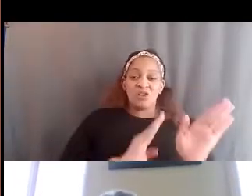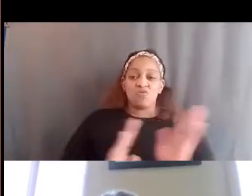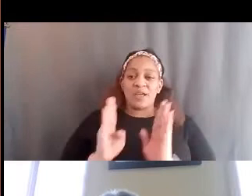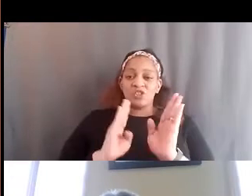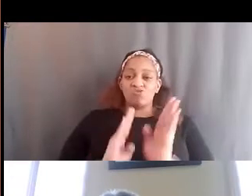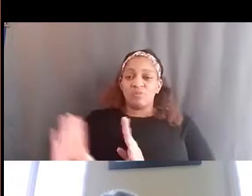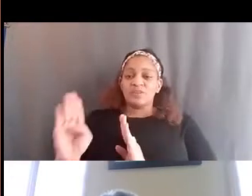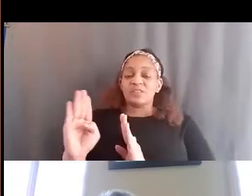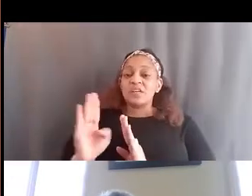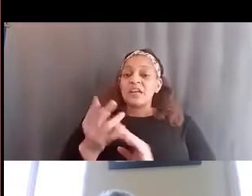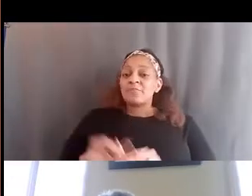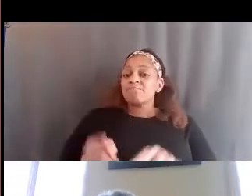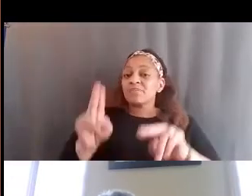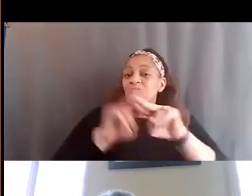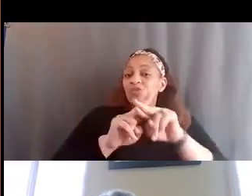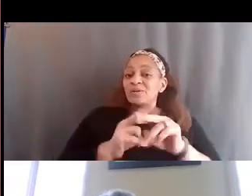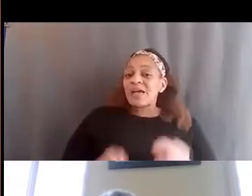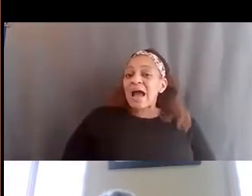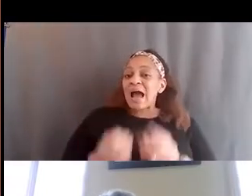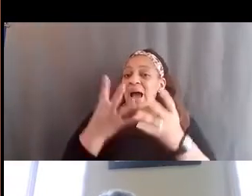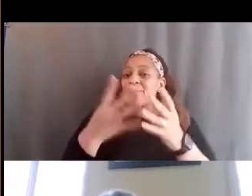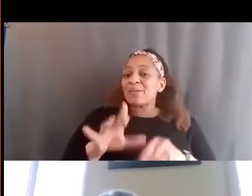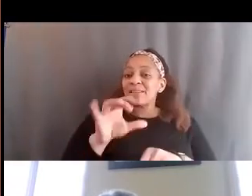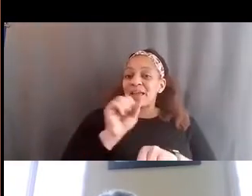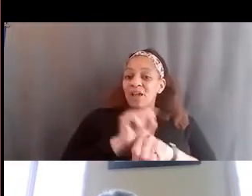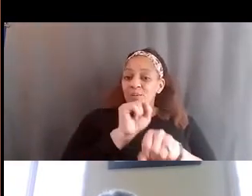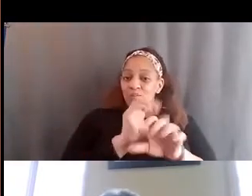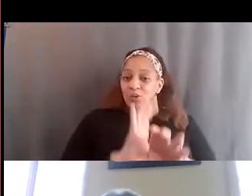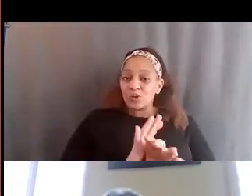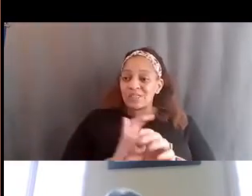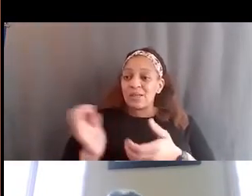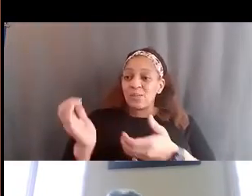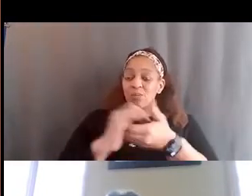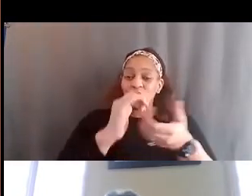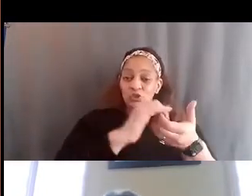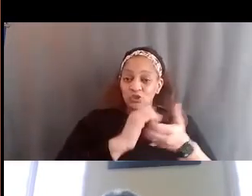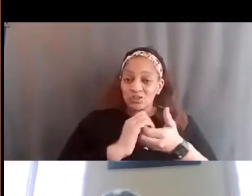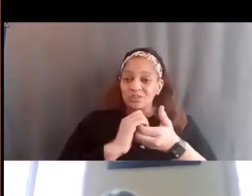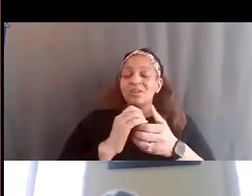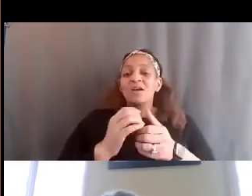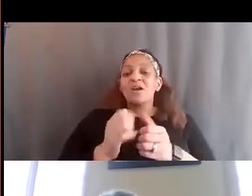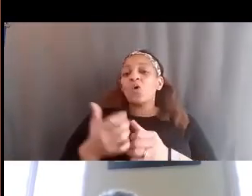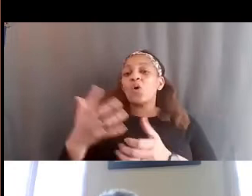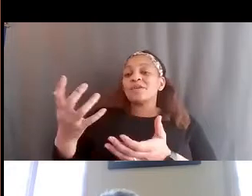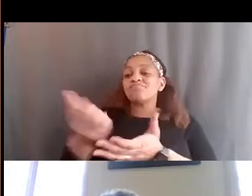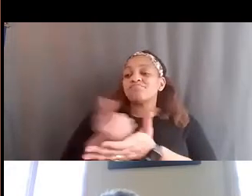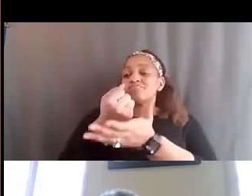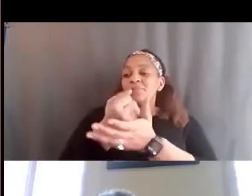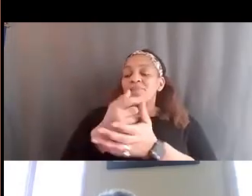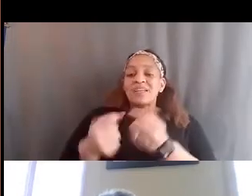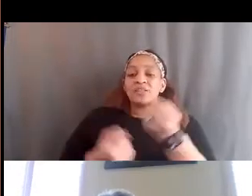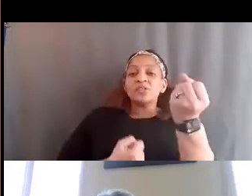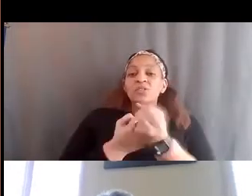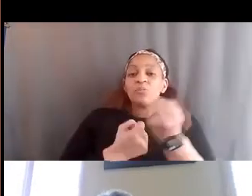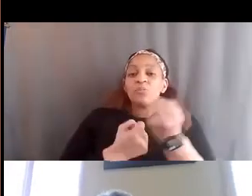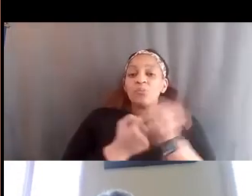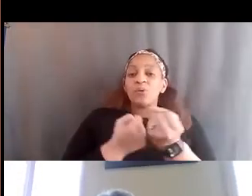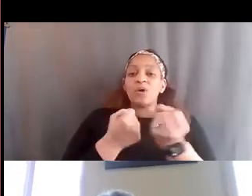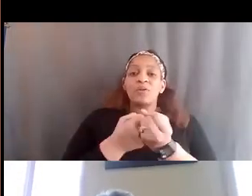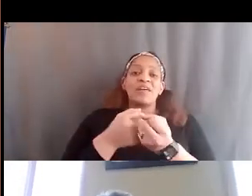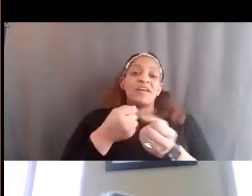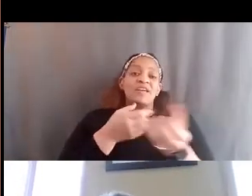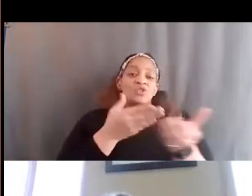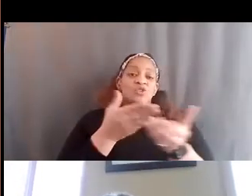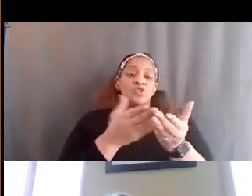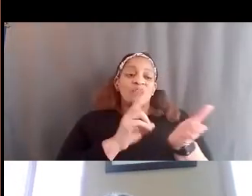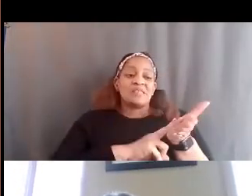increasing the number of employers a support employment provider partners with, or obtaining a support employment services contract with